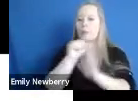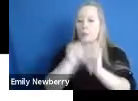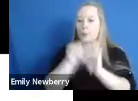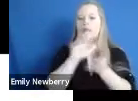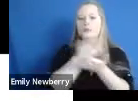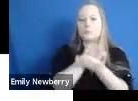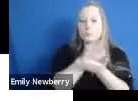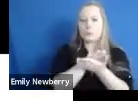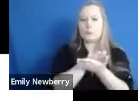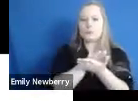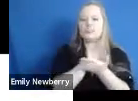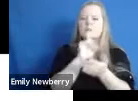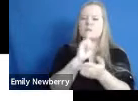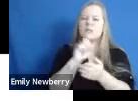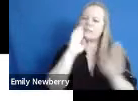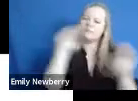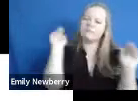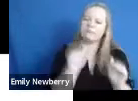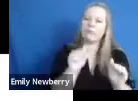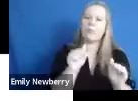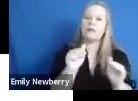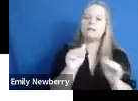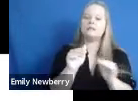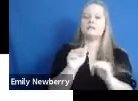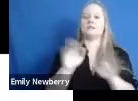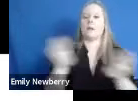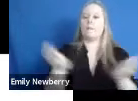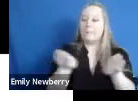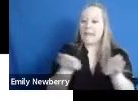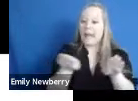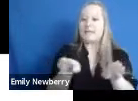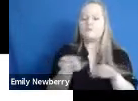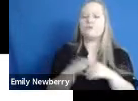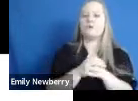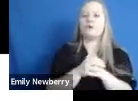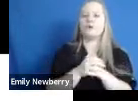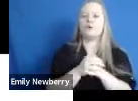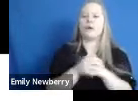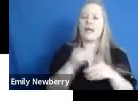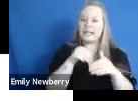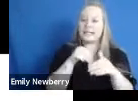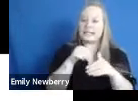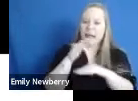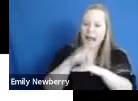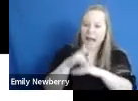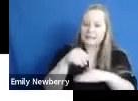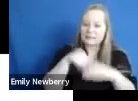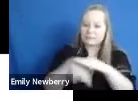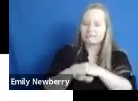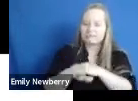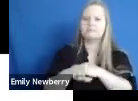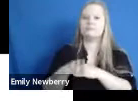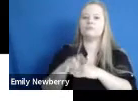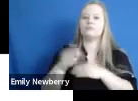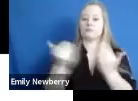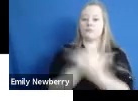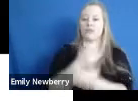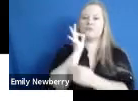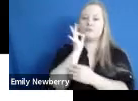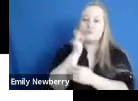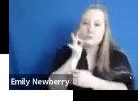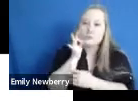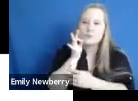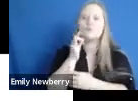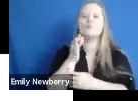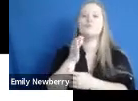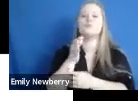really targeting behavior and access to fresh foods, fresh,